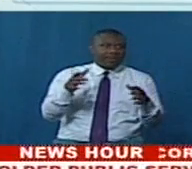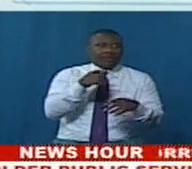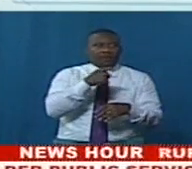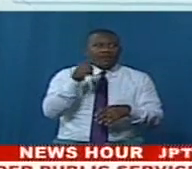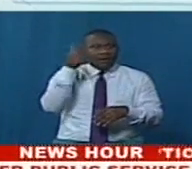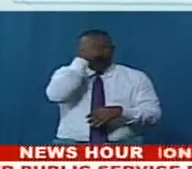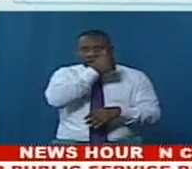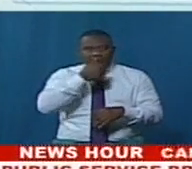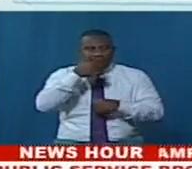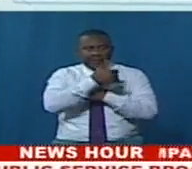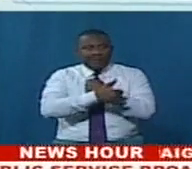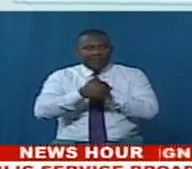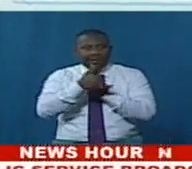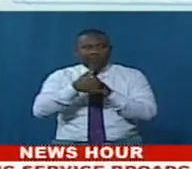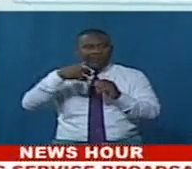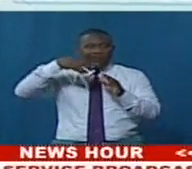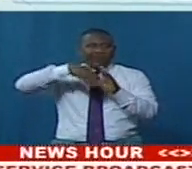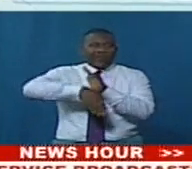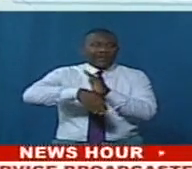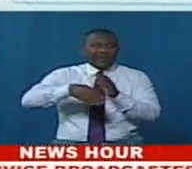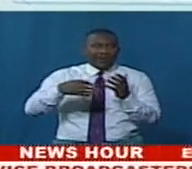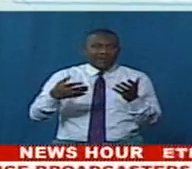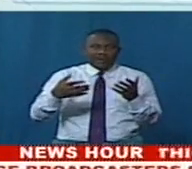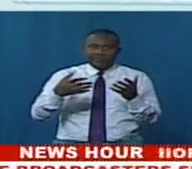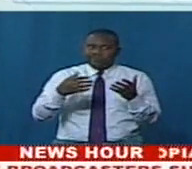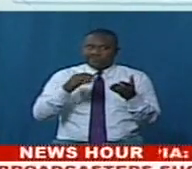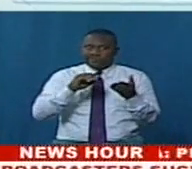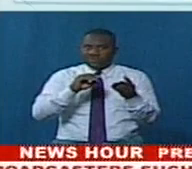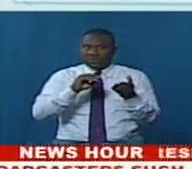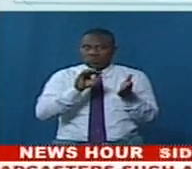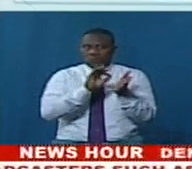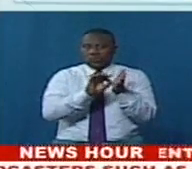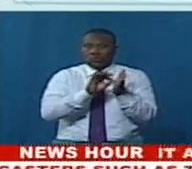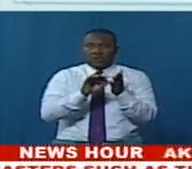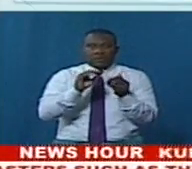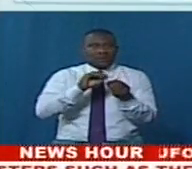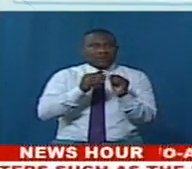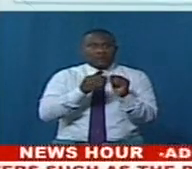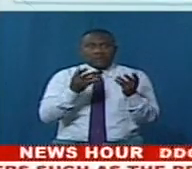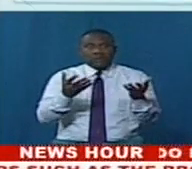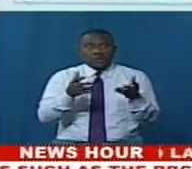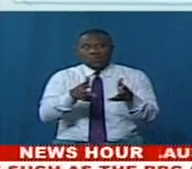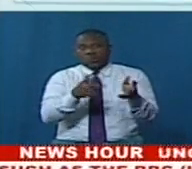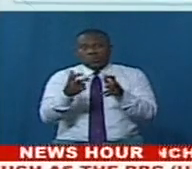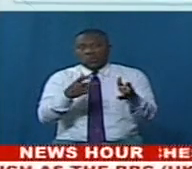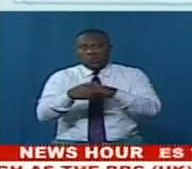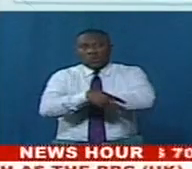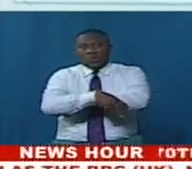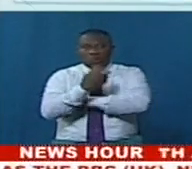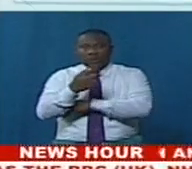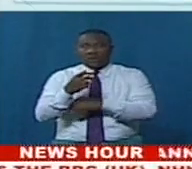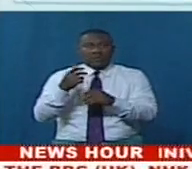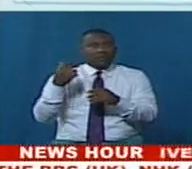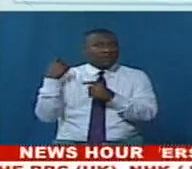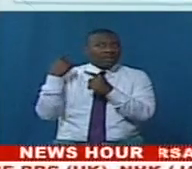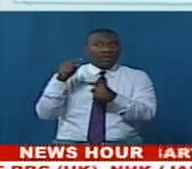a drawback to Africa's progress. The figures are staggering, and some say if the amount of money looted from the continent in the last 30